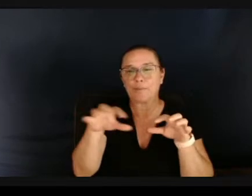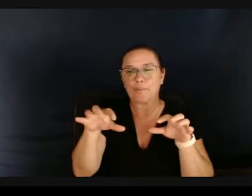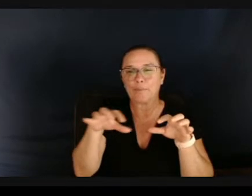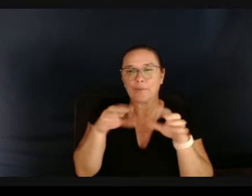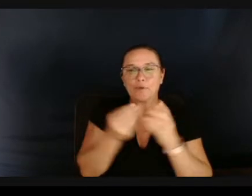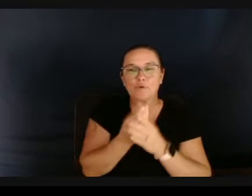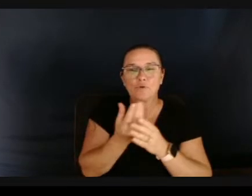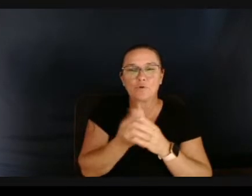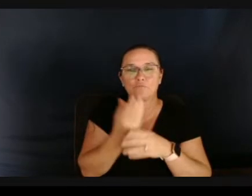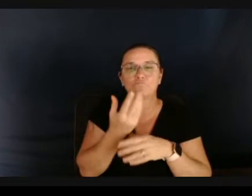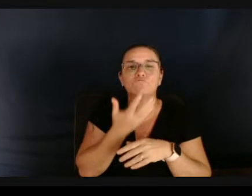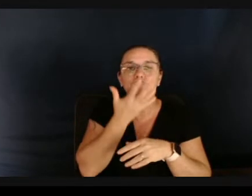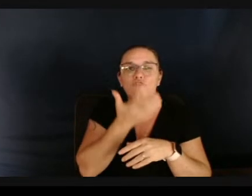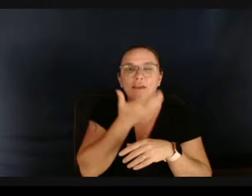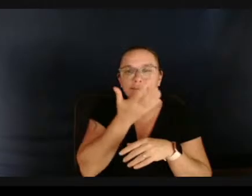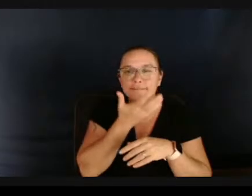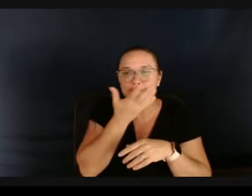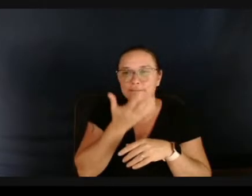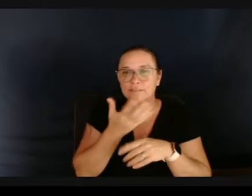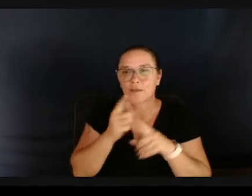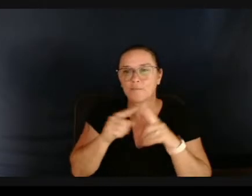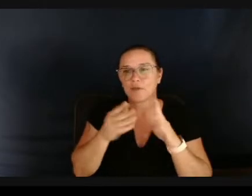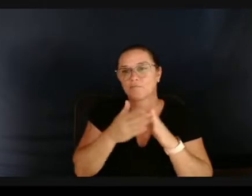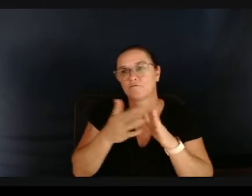there. But further